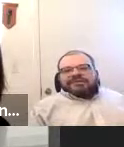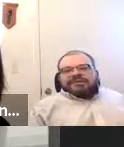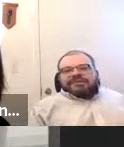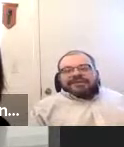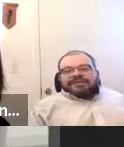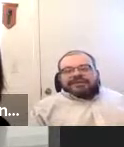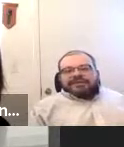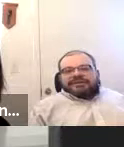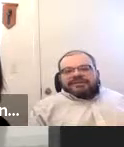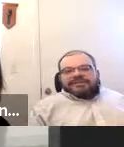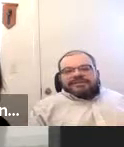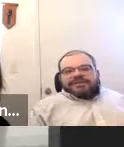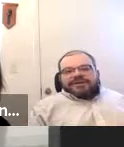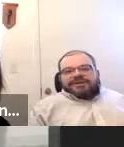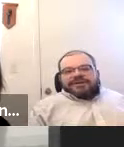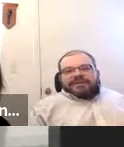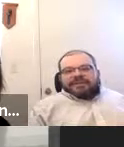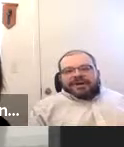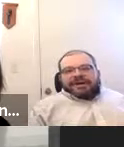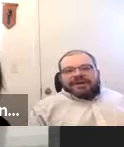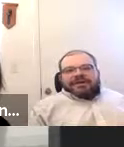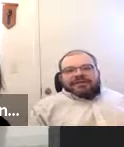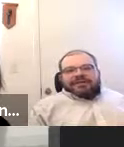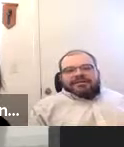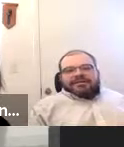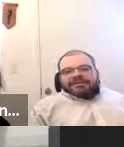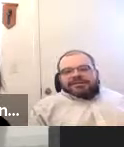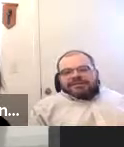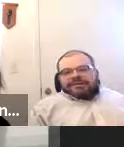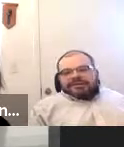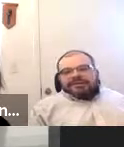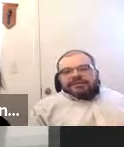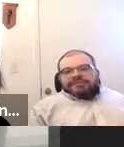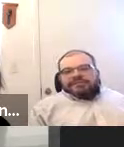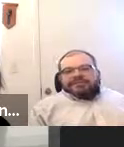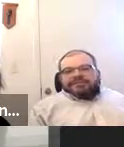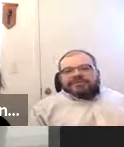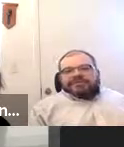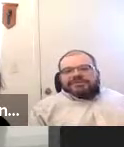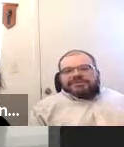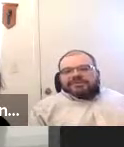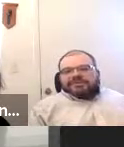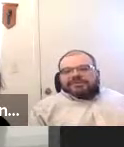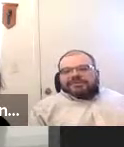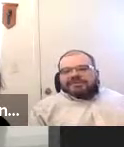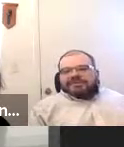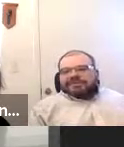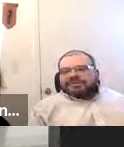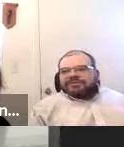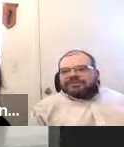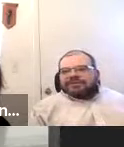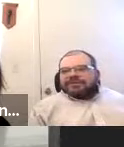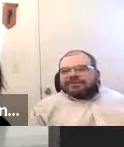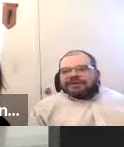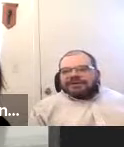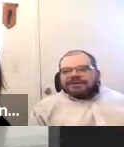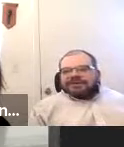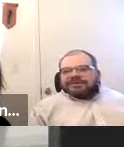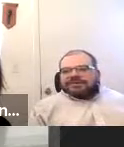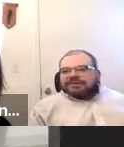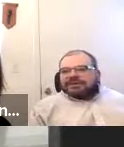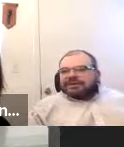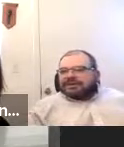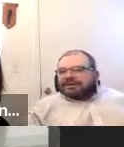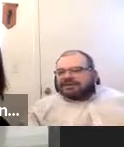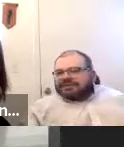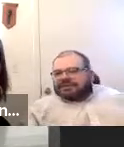of assistive technologies are very, very hard to come by, including accessible cribs and strollers and so on and so forth. The list